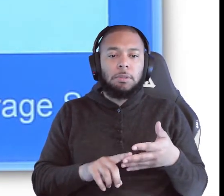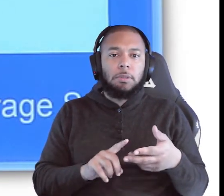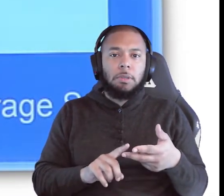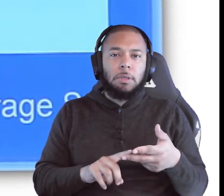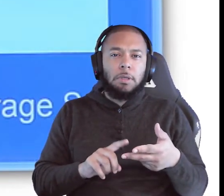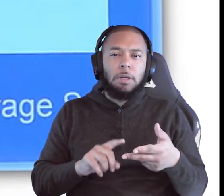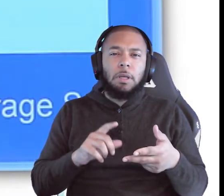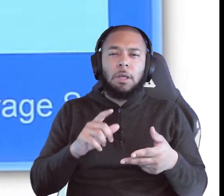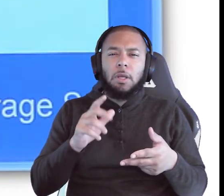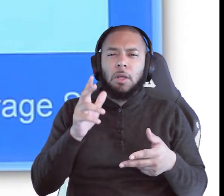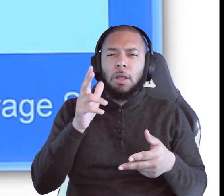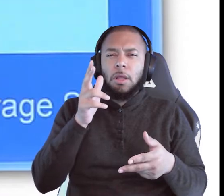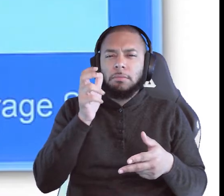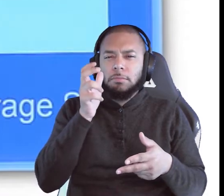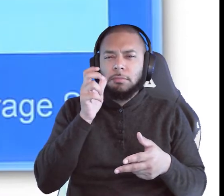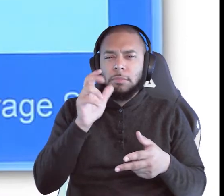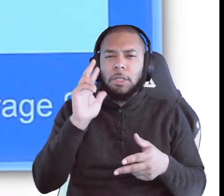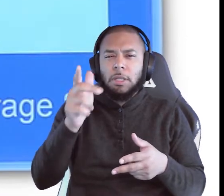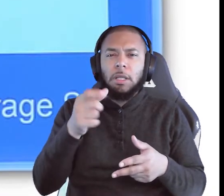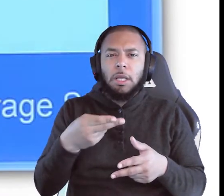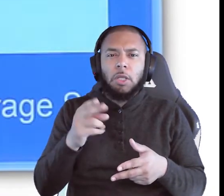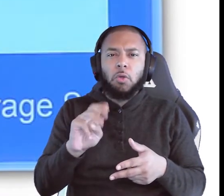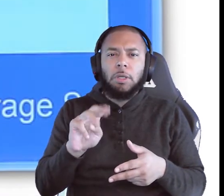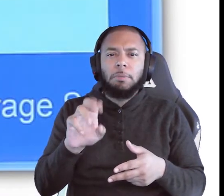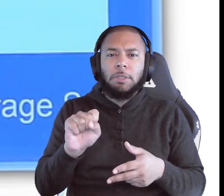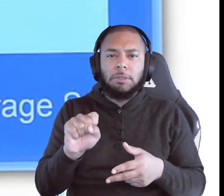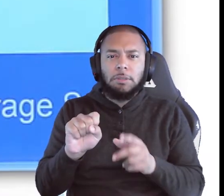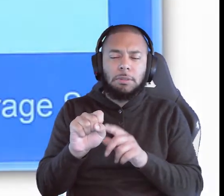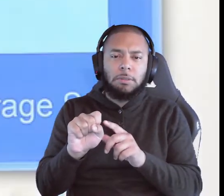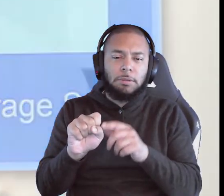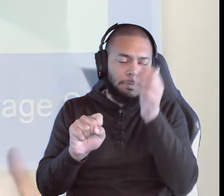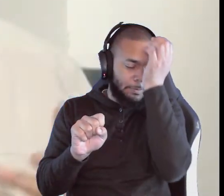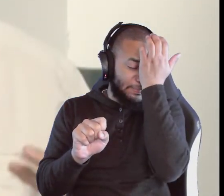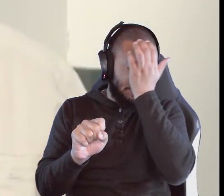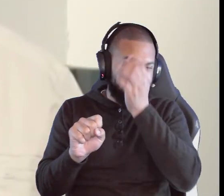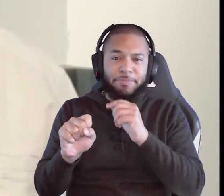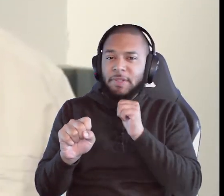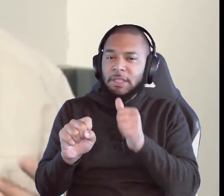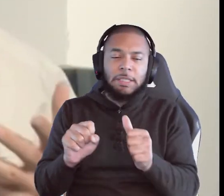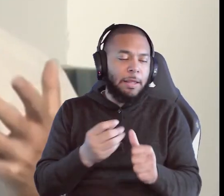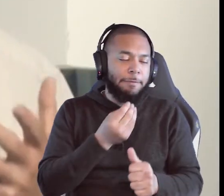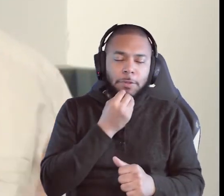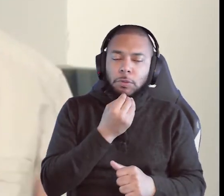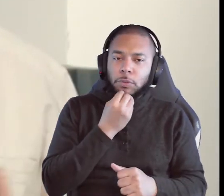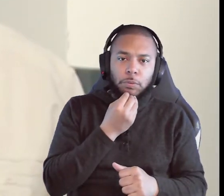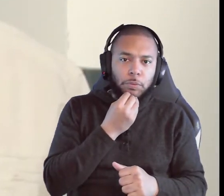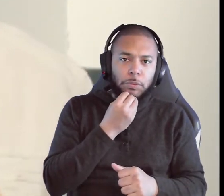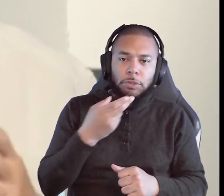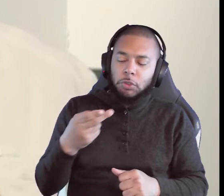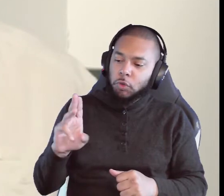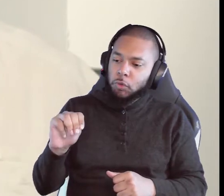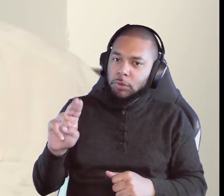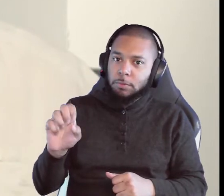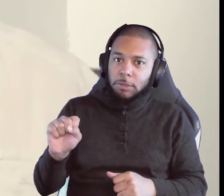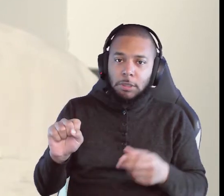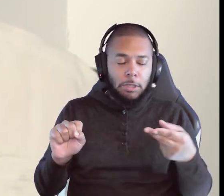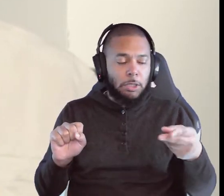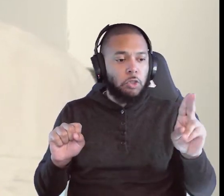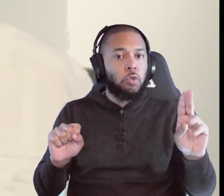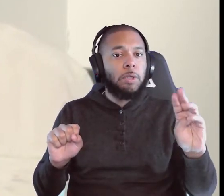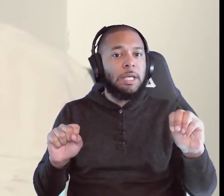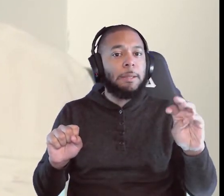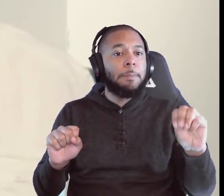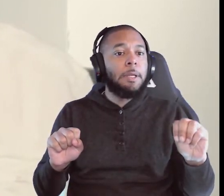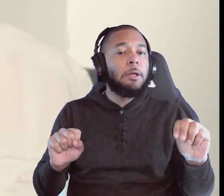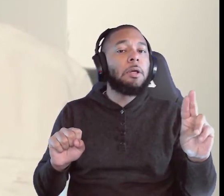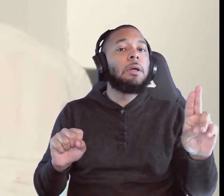that you'll hear more about called humus, H-U-M-U-S. Now, I don't want to confuse humus with hummus, which